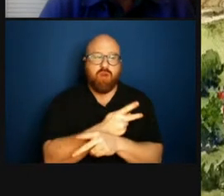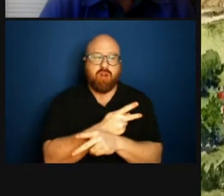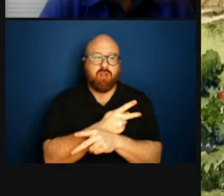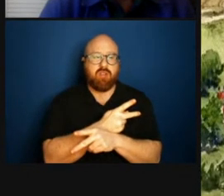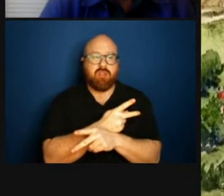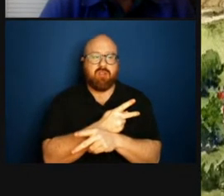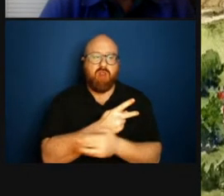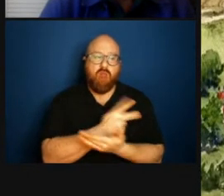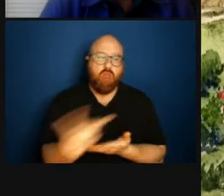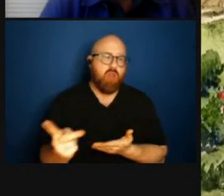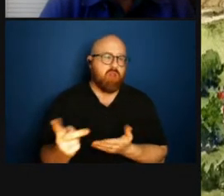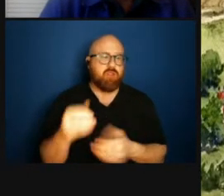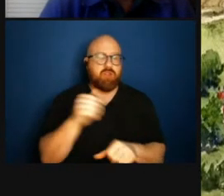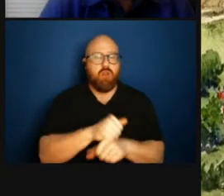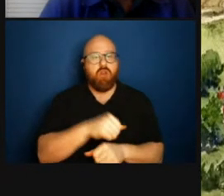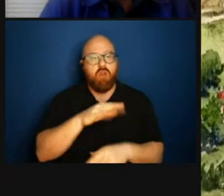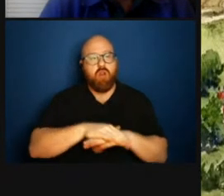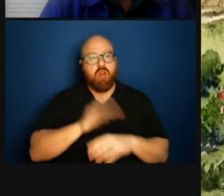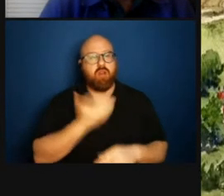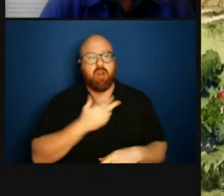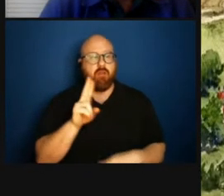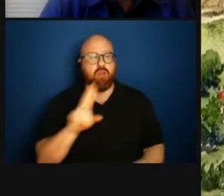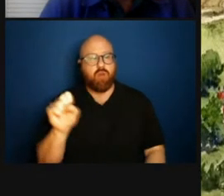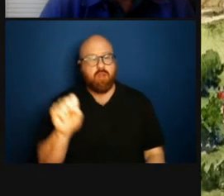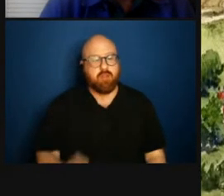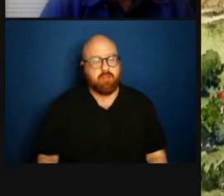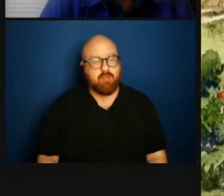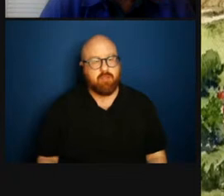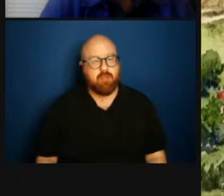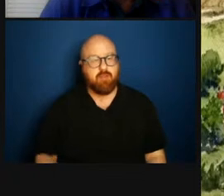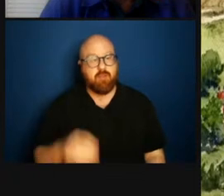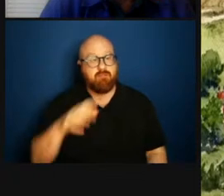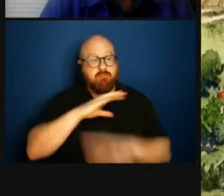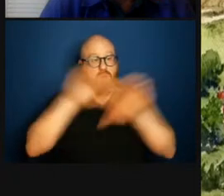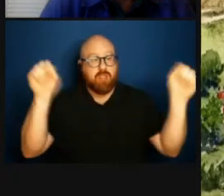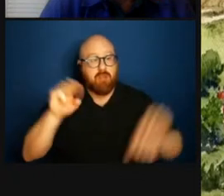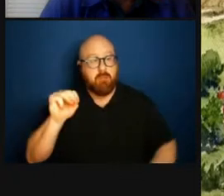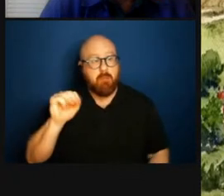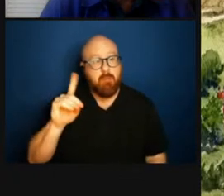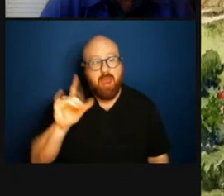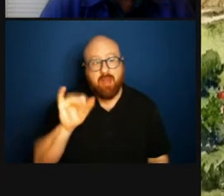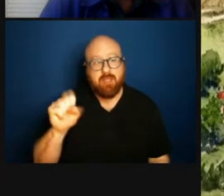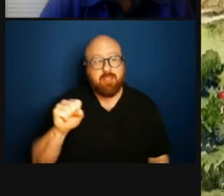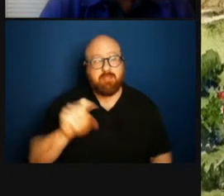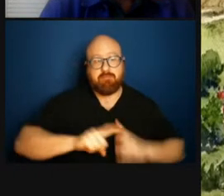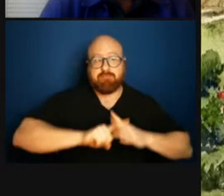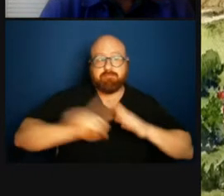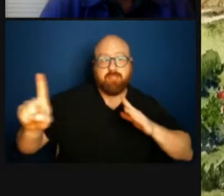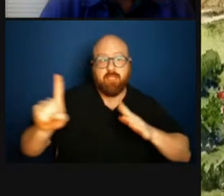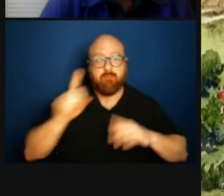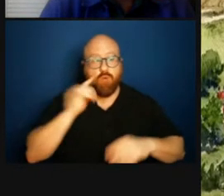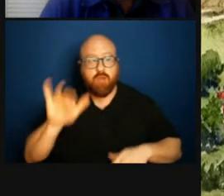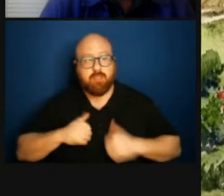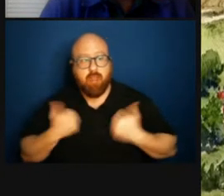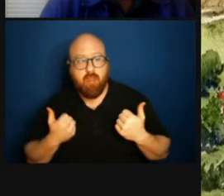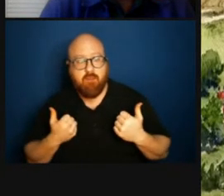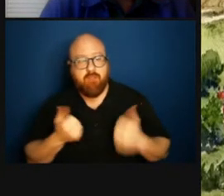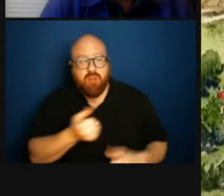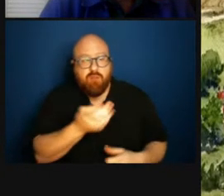door to Washington, and President Madison fled for his life. Just a few weeks later, Maryland militia